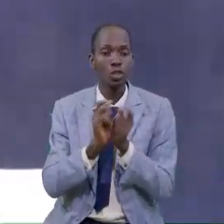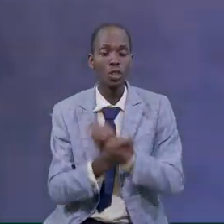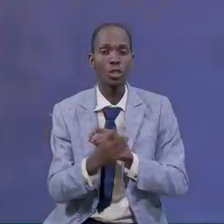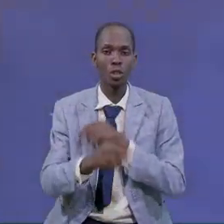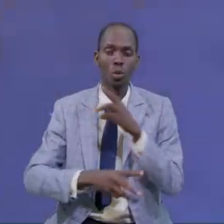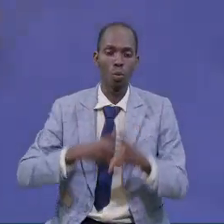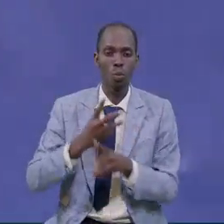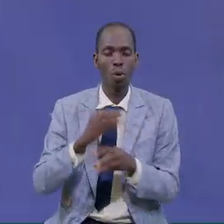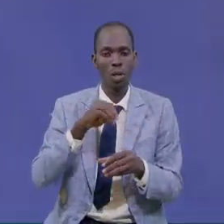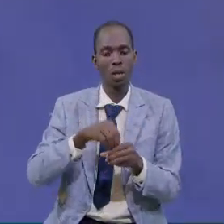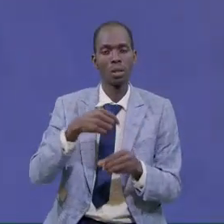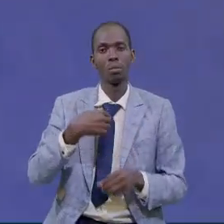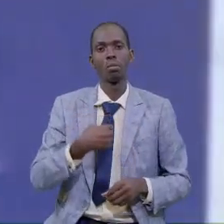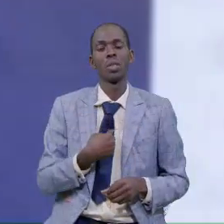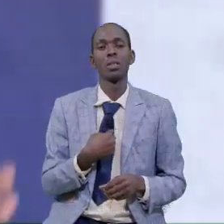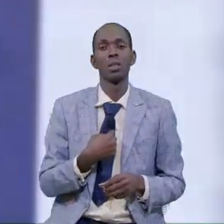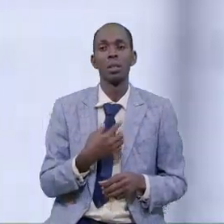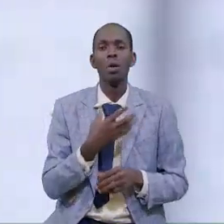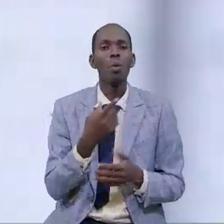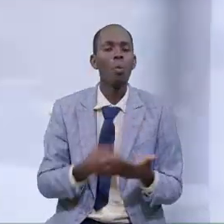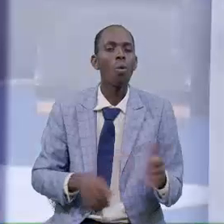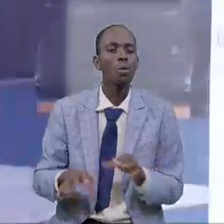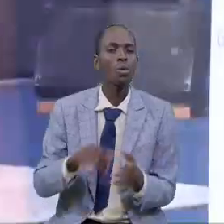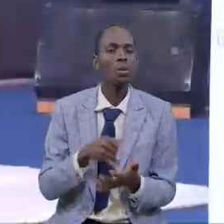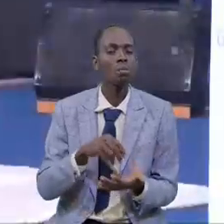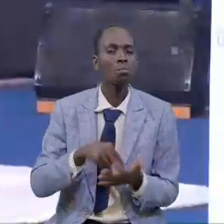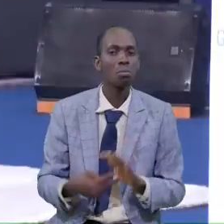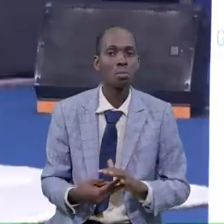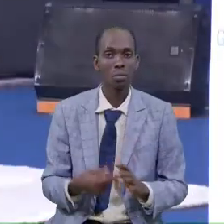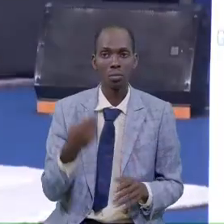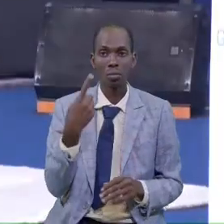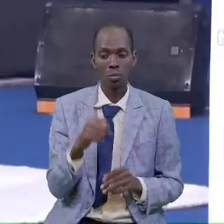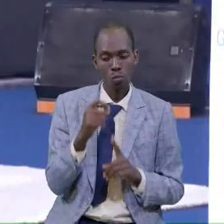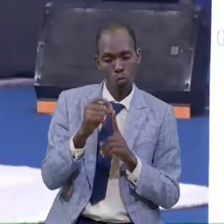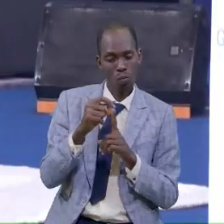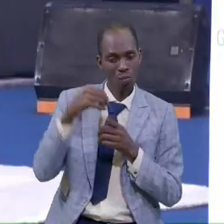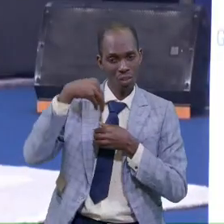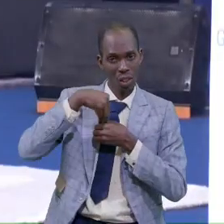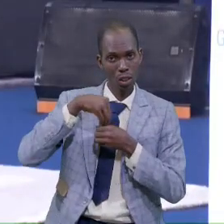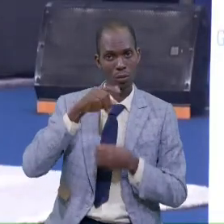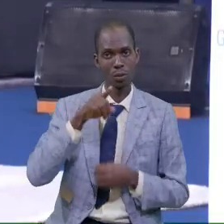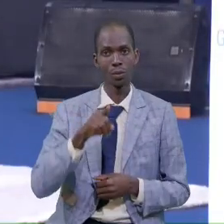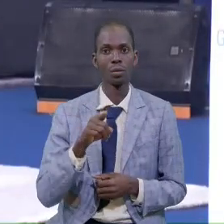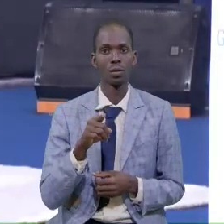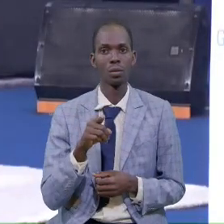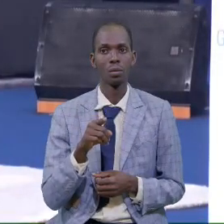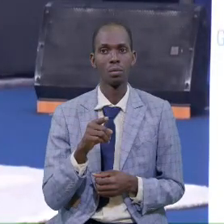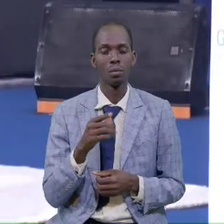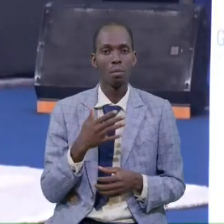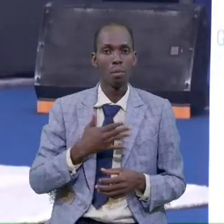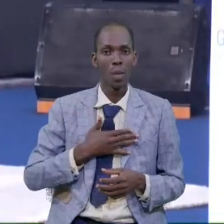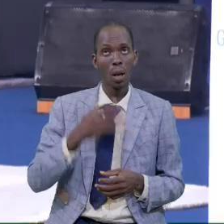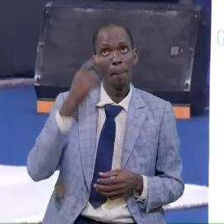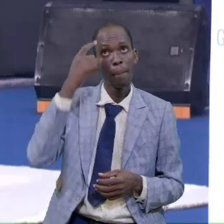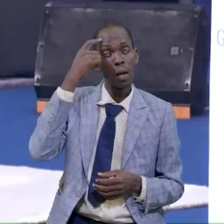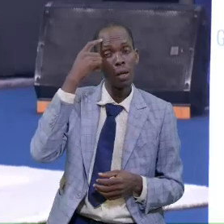within me. What does that mean? The world within. My brain, my